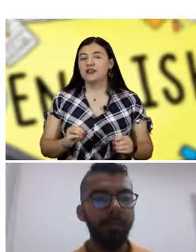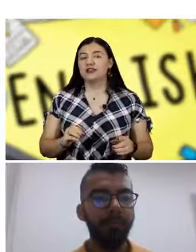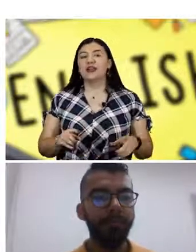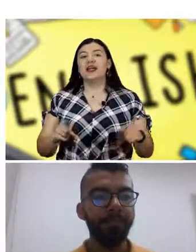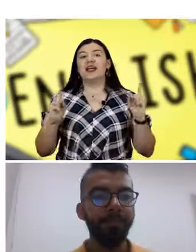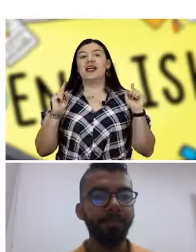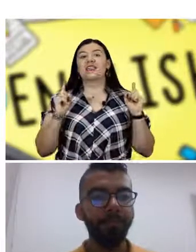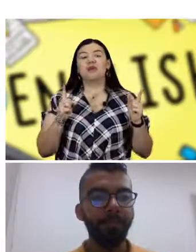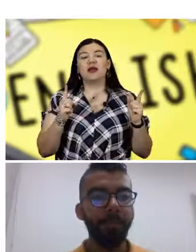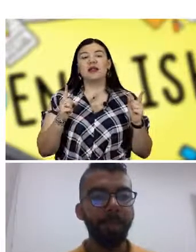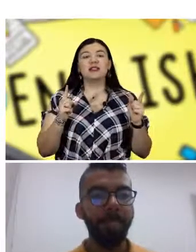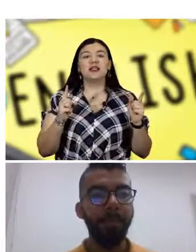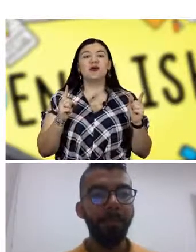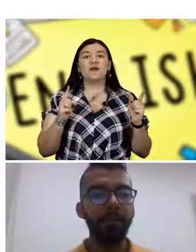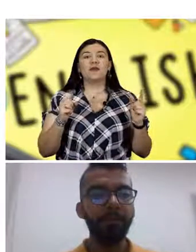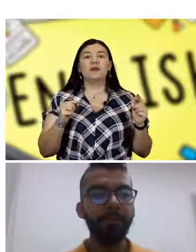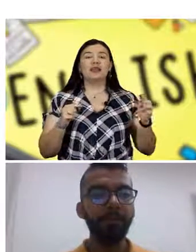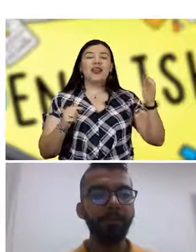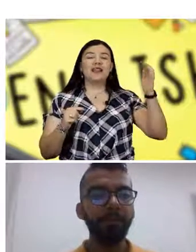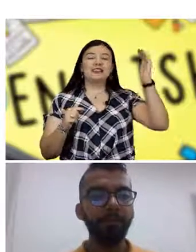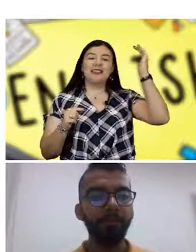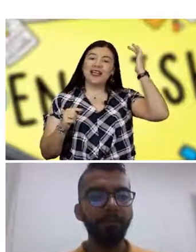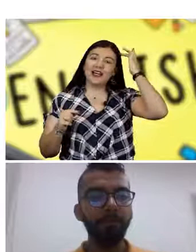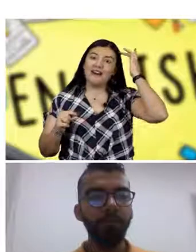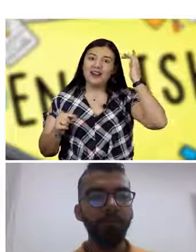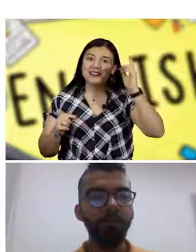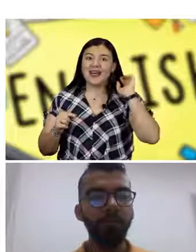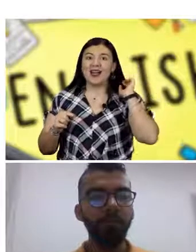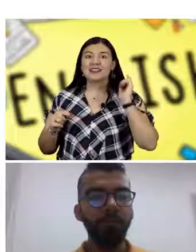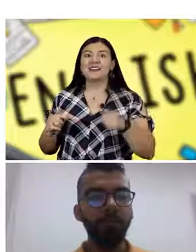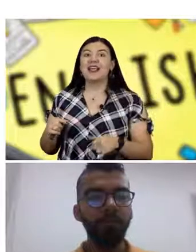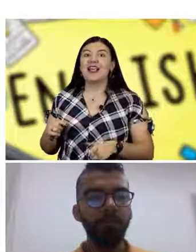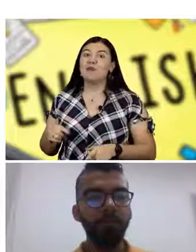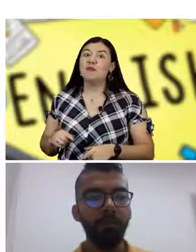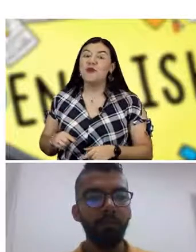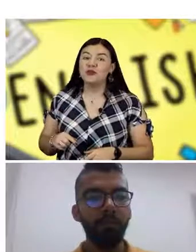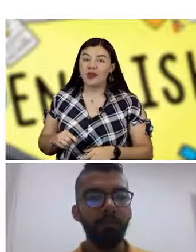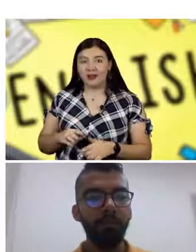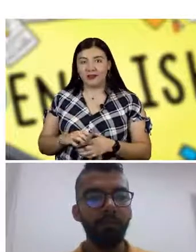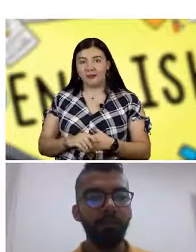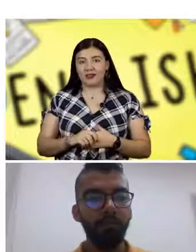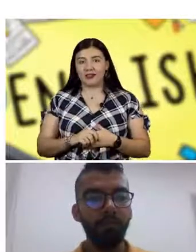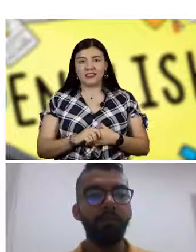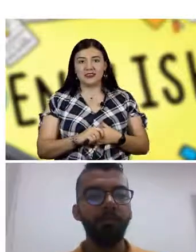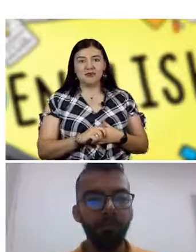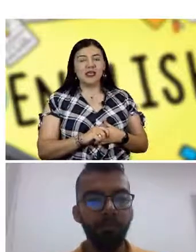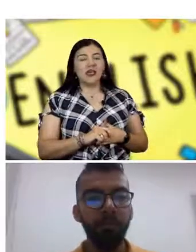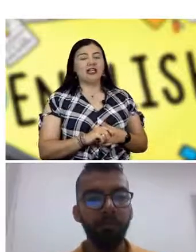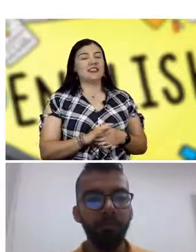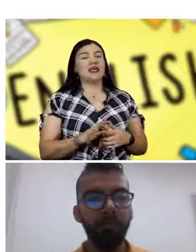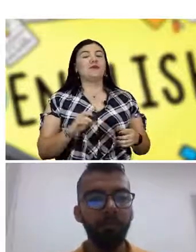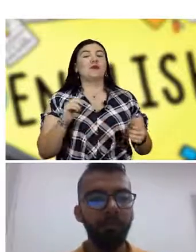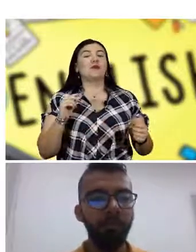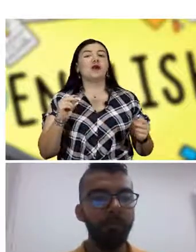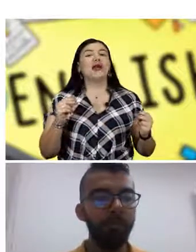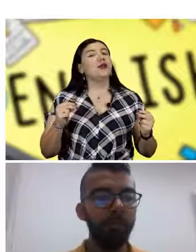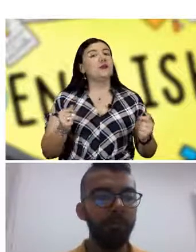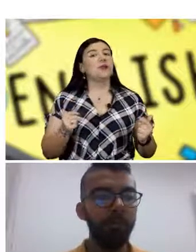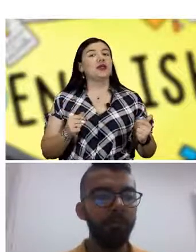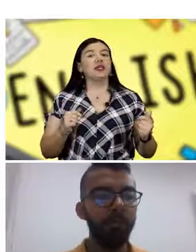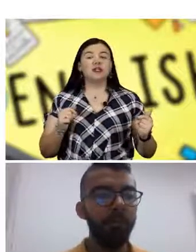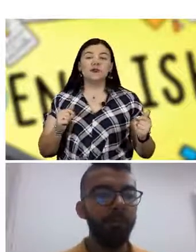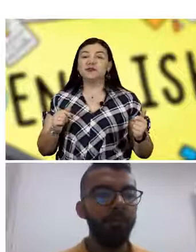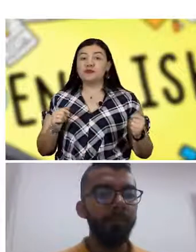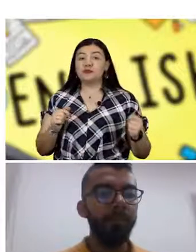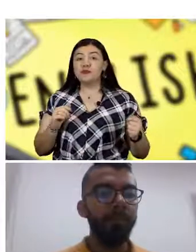aprender, chicos, las partes del cuerpo desde la cabeza hasta la punta del pie, ¿sí? Así que voy a